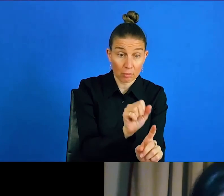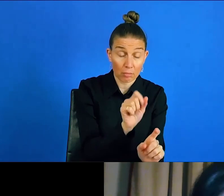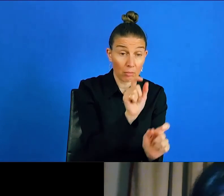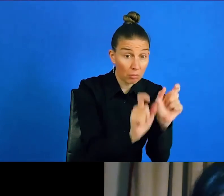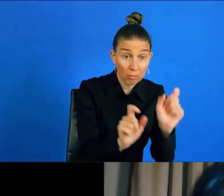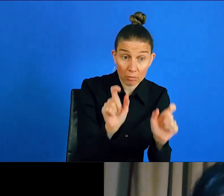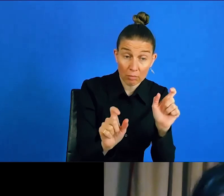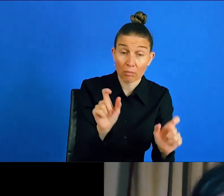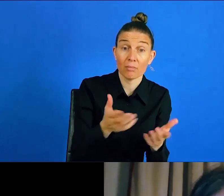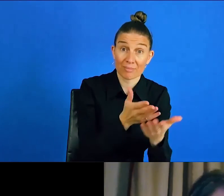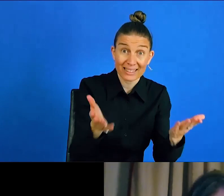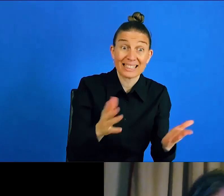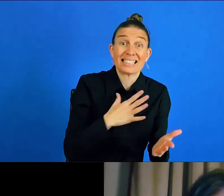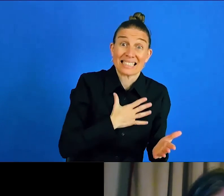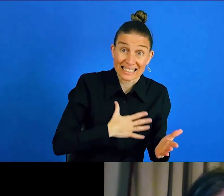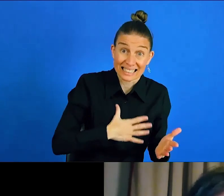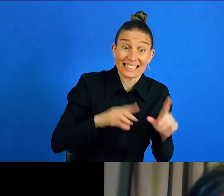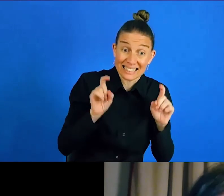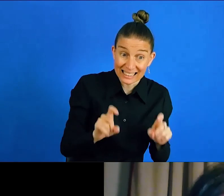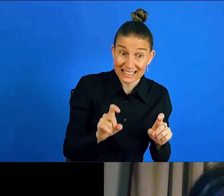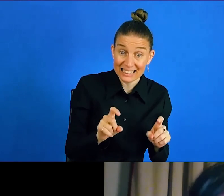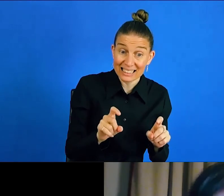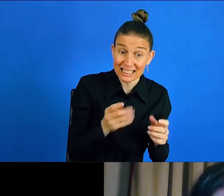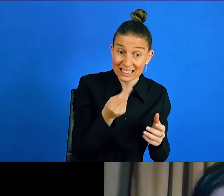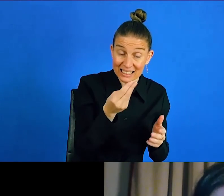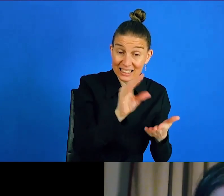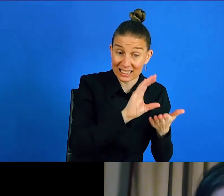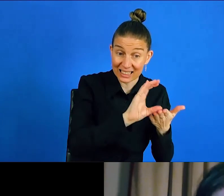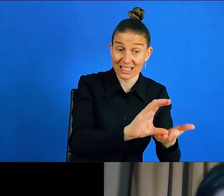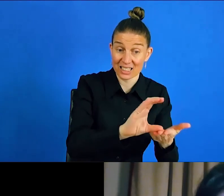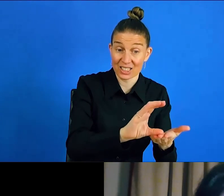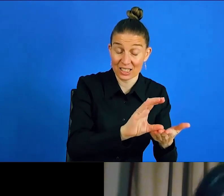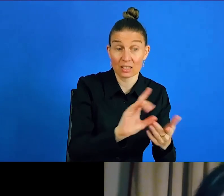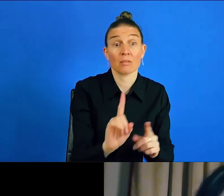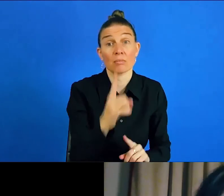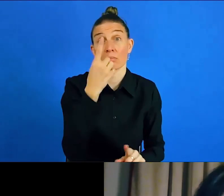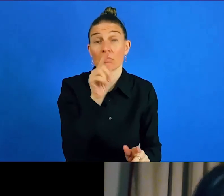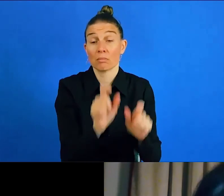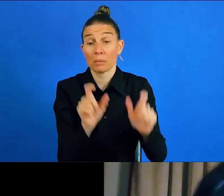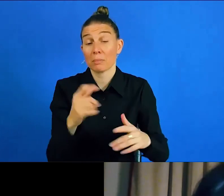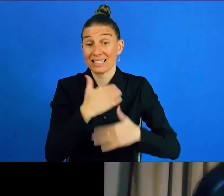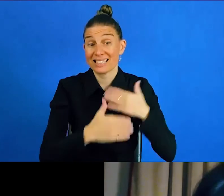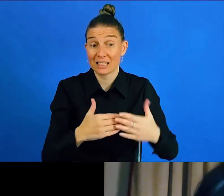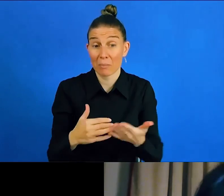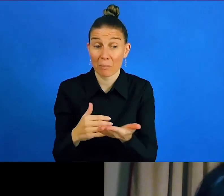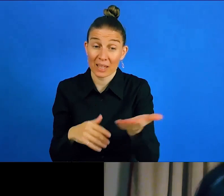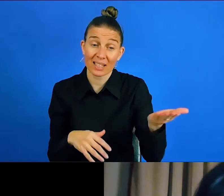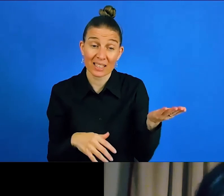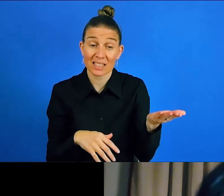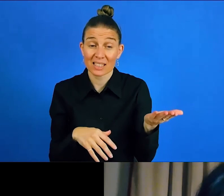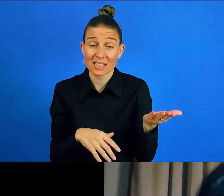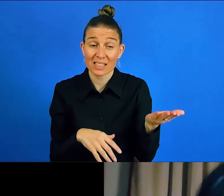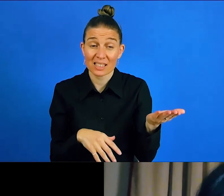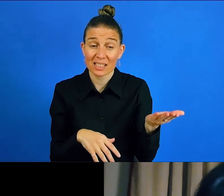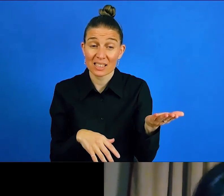those who would need it. And so in terms of, if we make it specific to persons with disability, there is, the government has